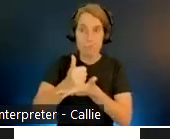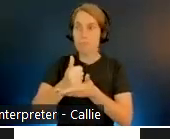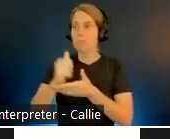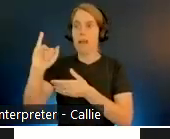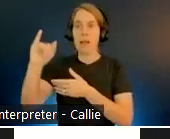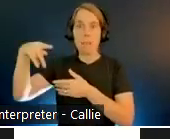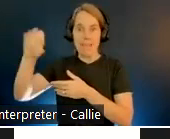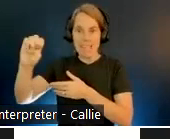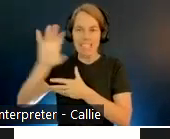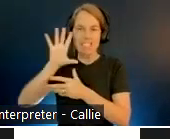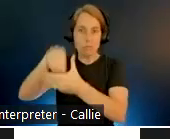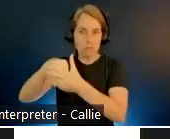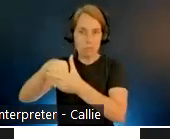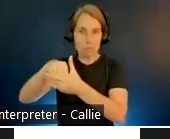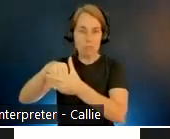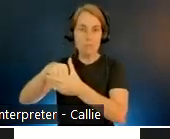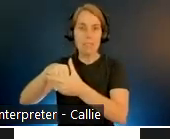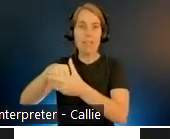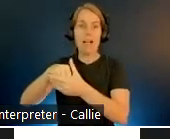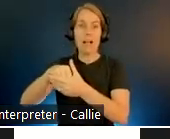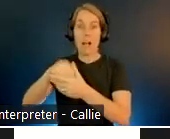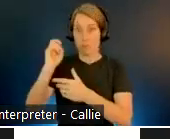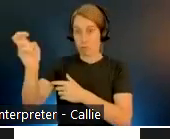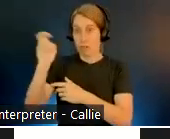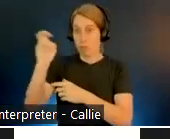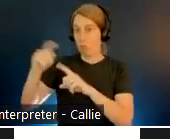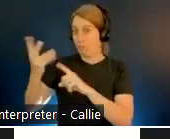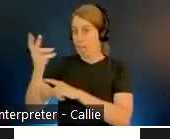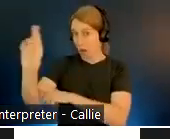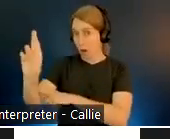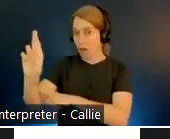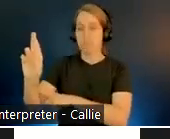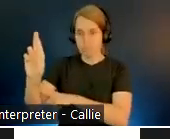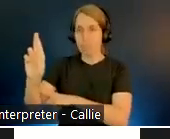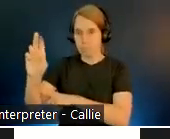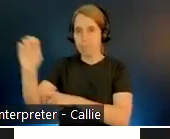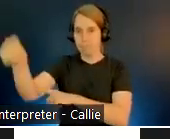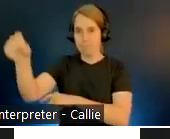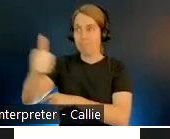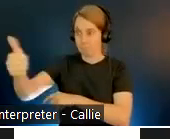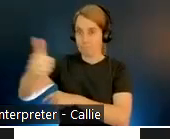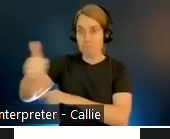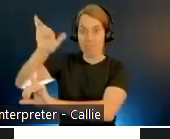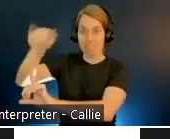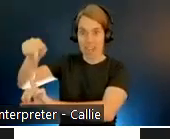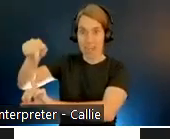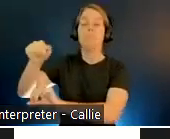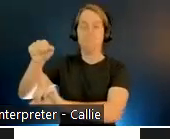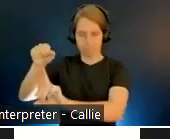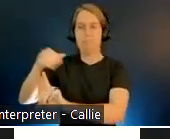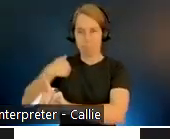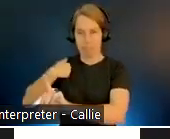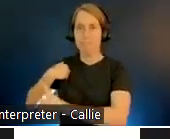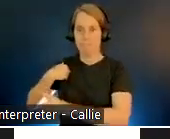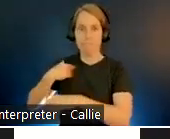those services is an available VR service. Rehabilitation technology is a